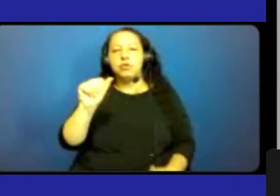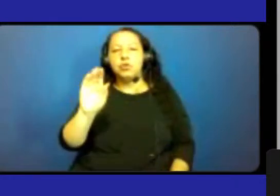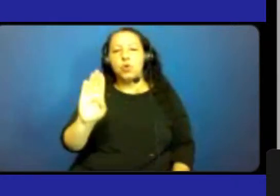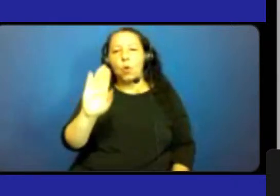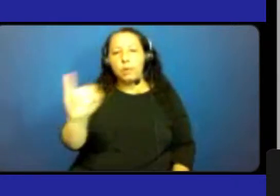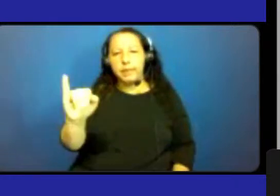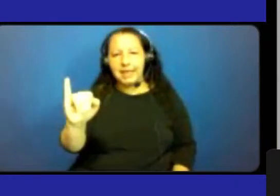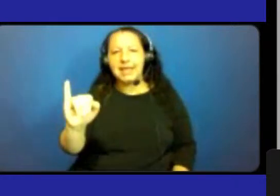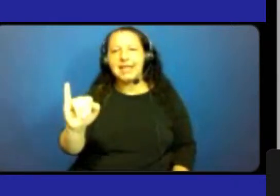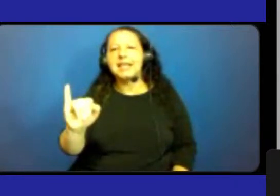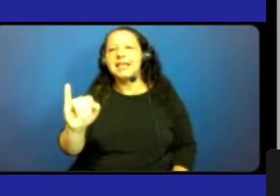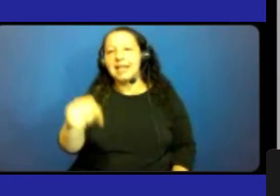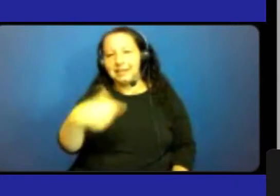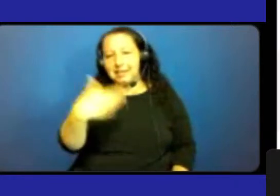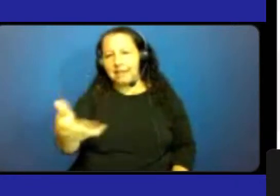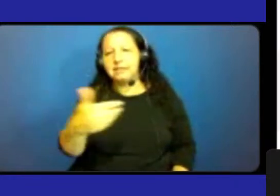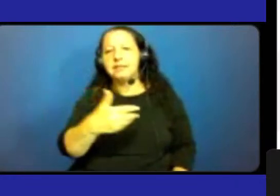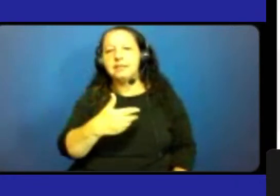Yeah.